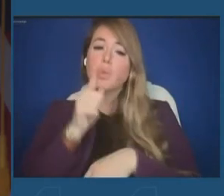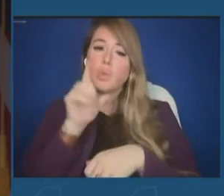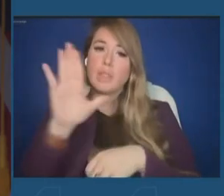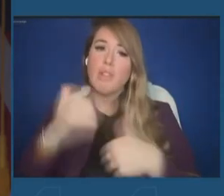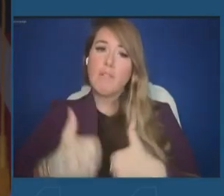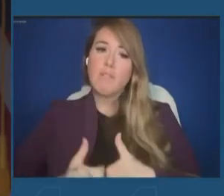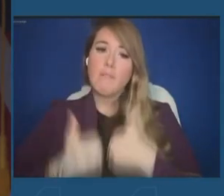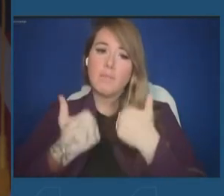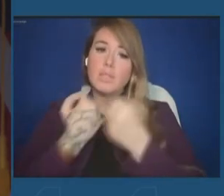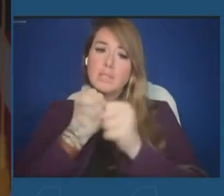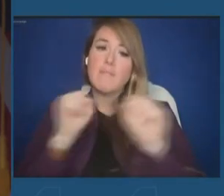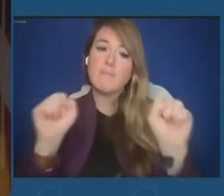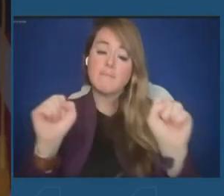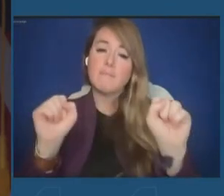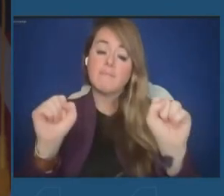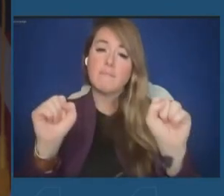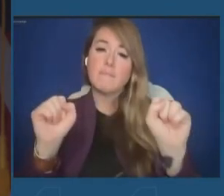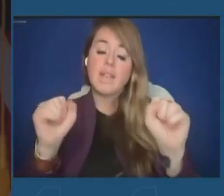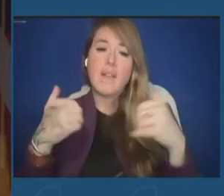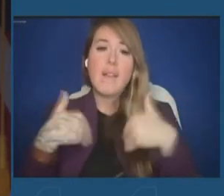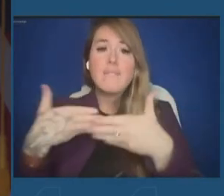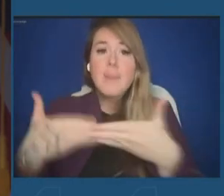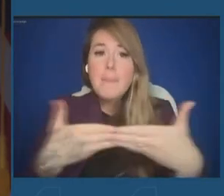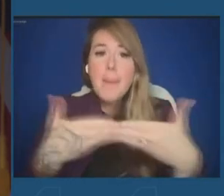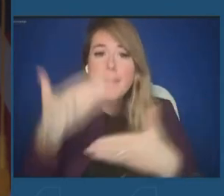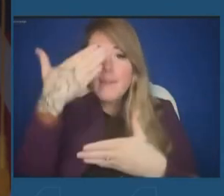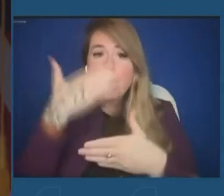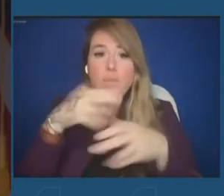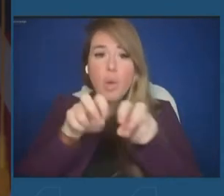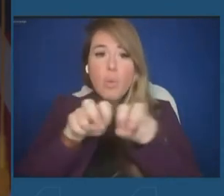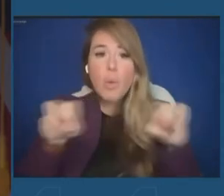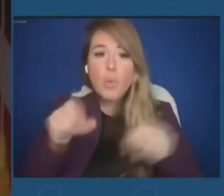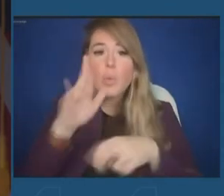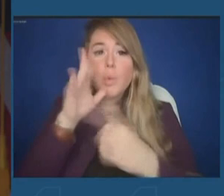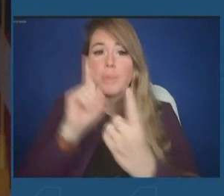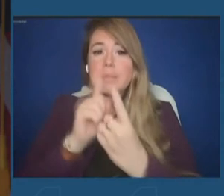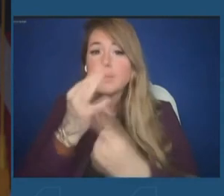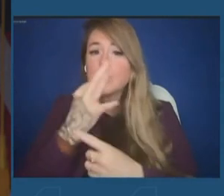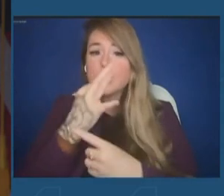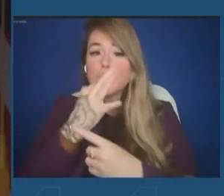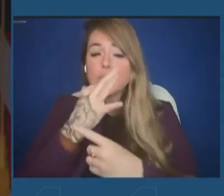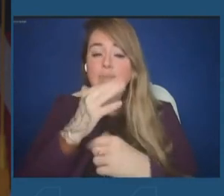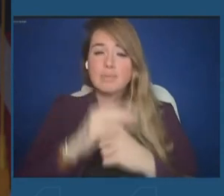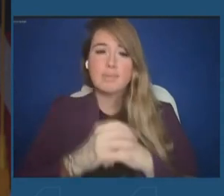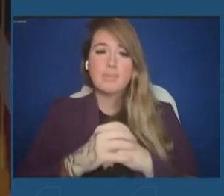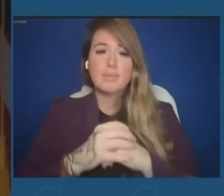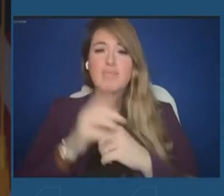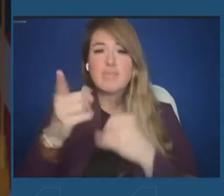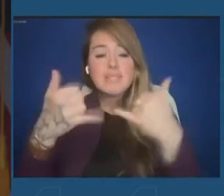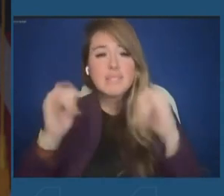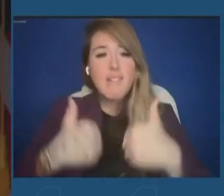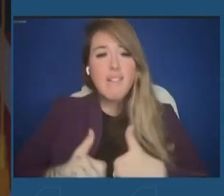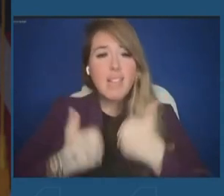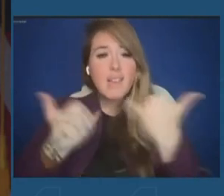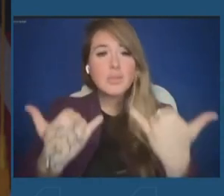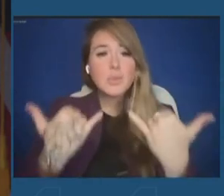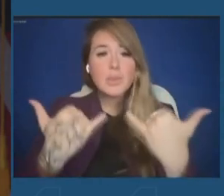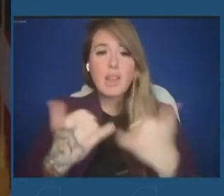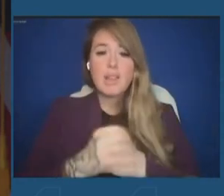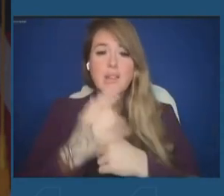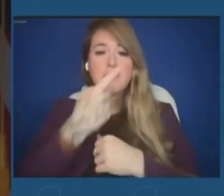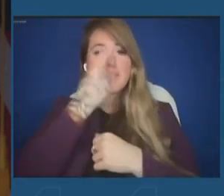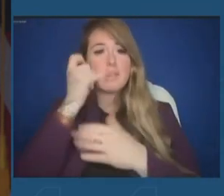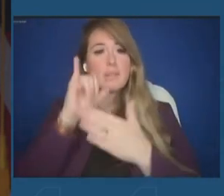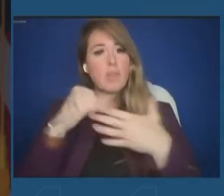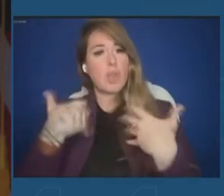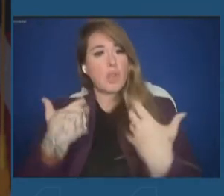saved. There's a baby in the front row. You're going to meet little Ellen, who's alive today because of the courage